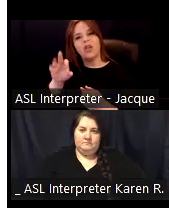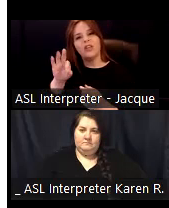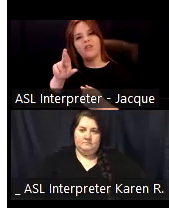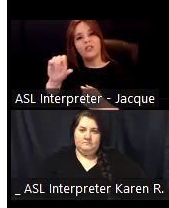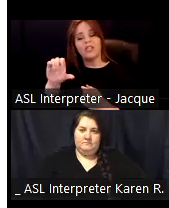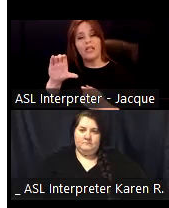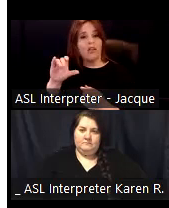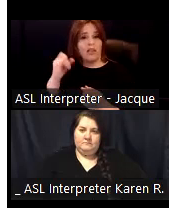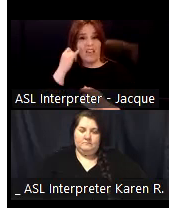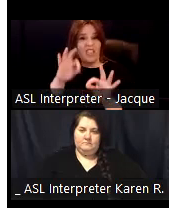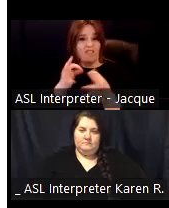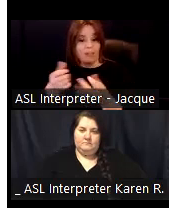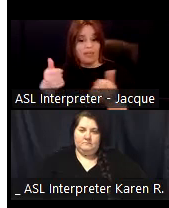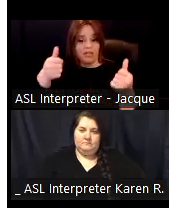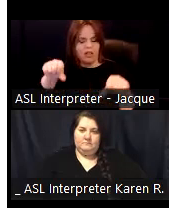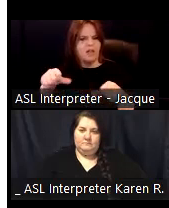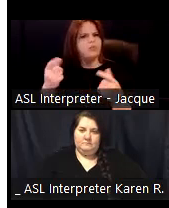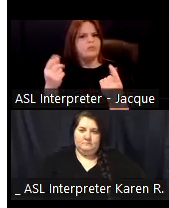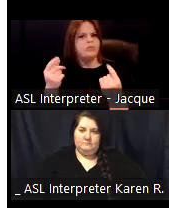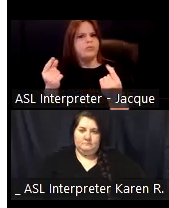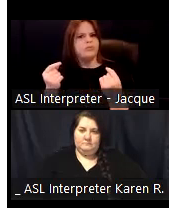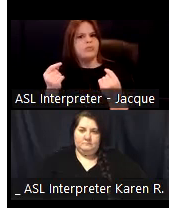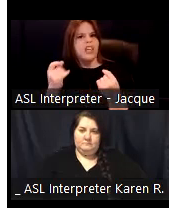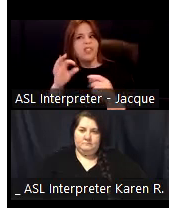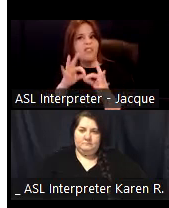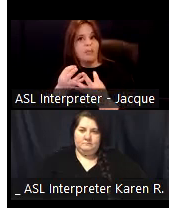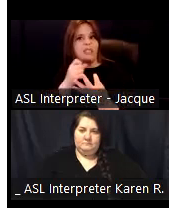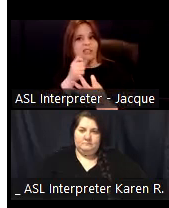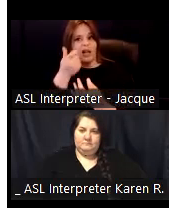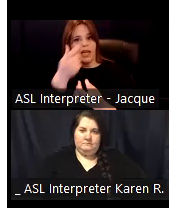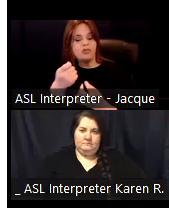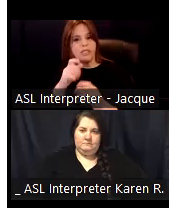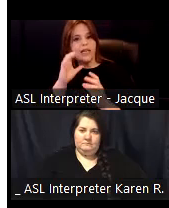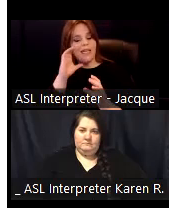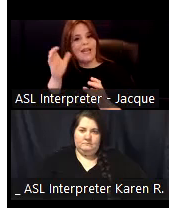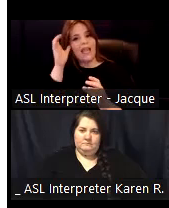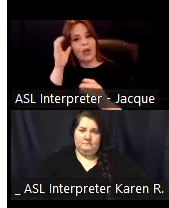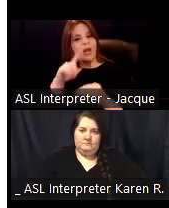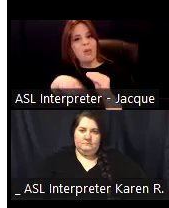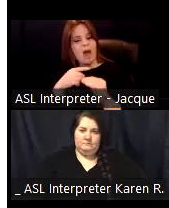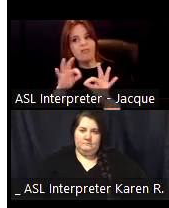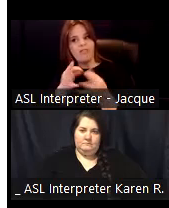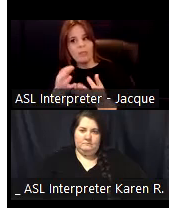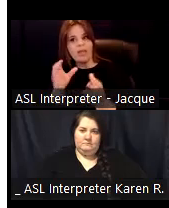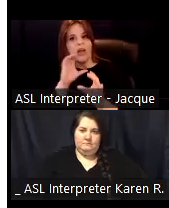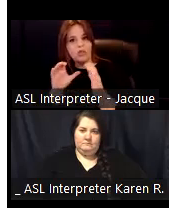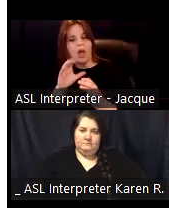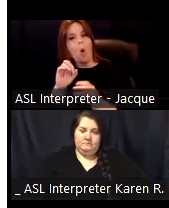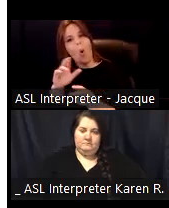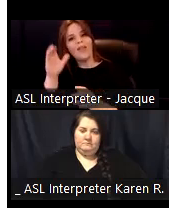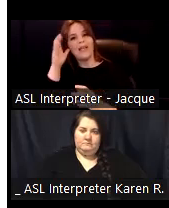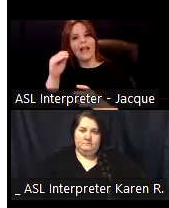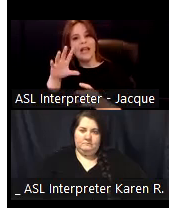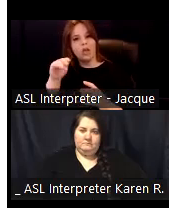DHH FRC do if the family was not interested in hearing about family conversations or listen and talk? So that's one question. The